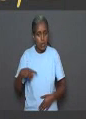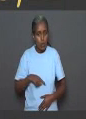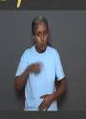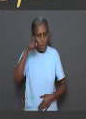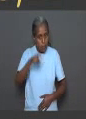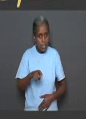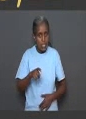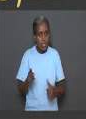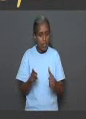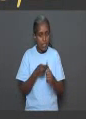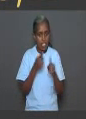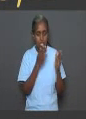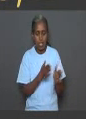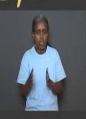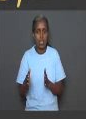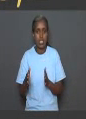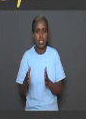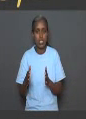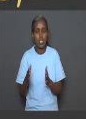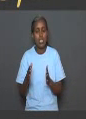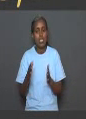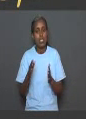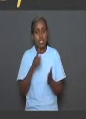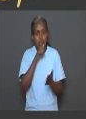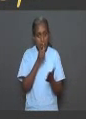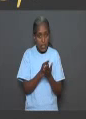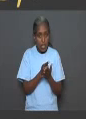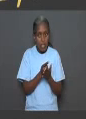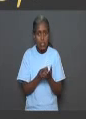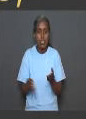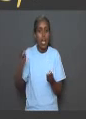first arrange the data in ascending order.